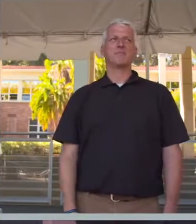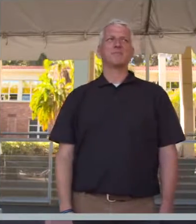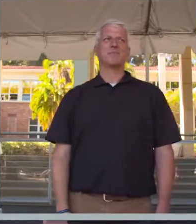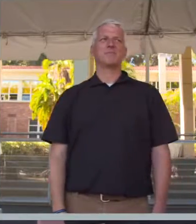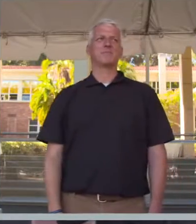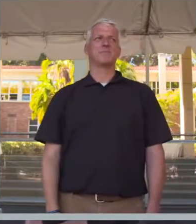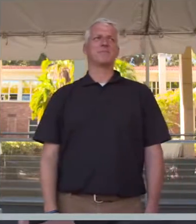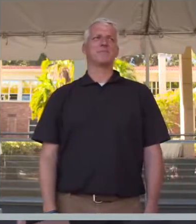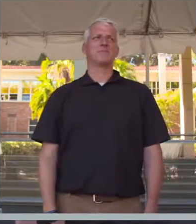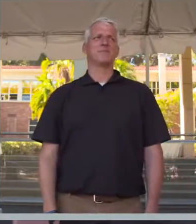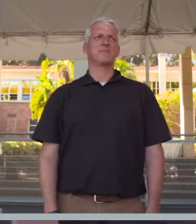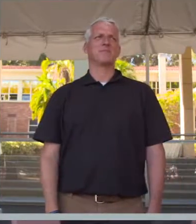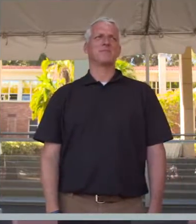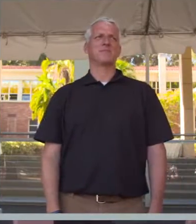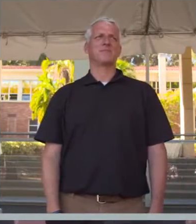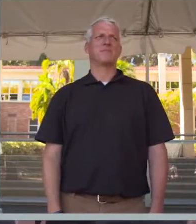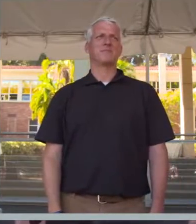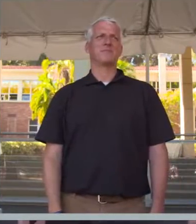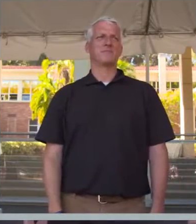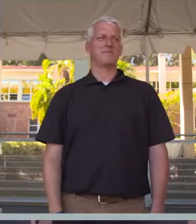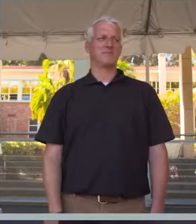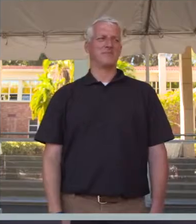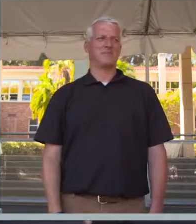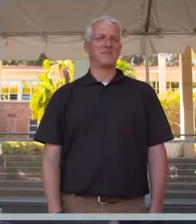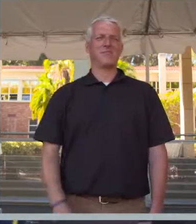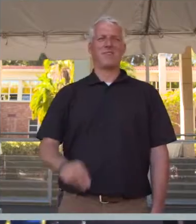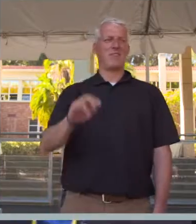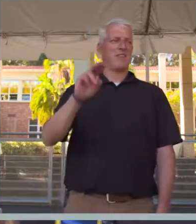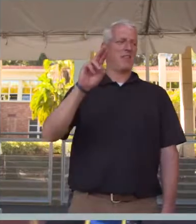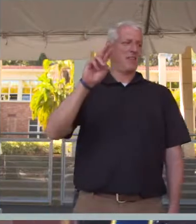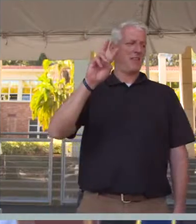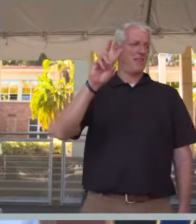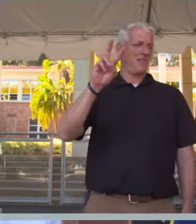Vladimir Guevara Gonzalez.